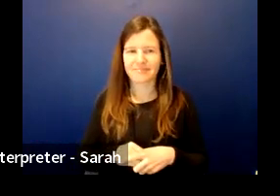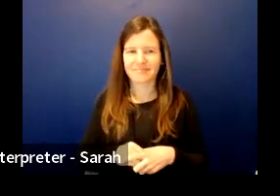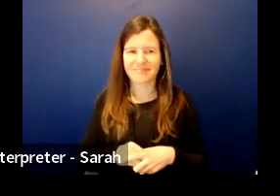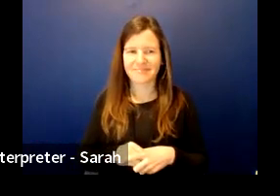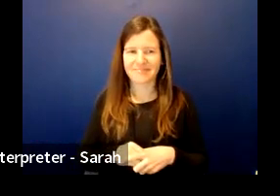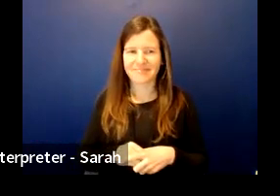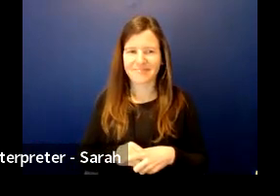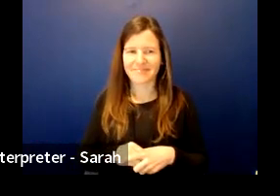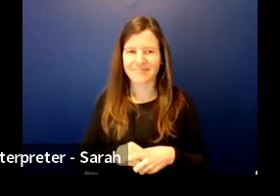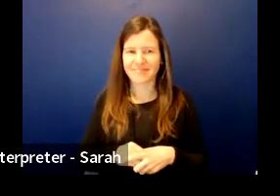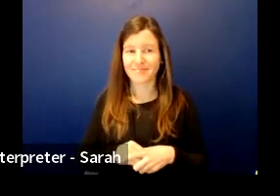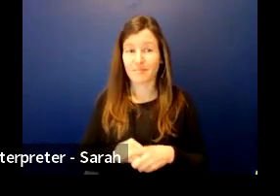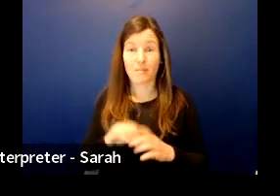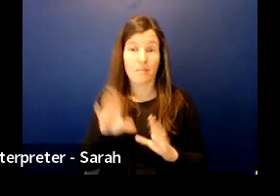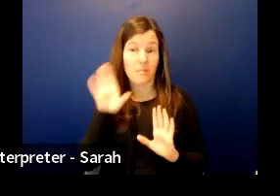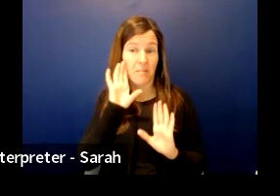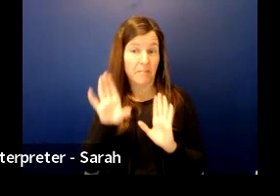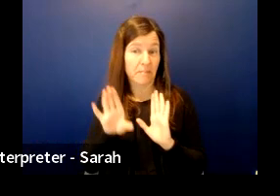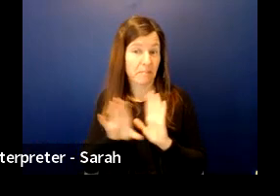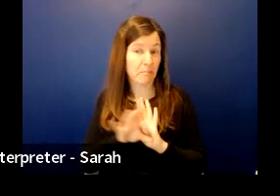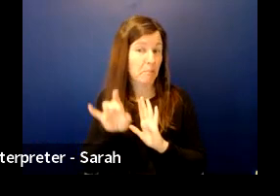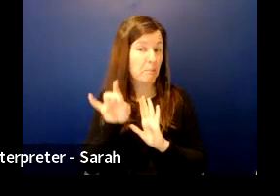There's a picture hint coming.